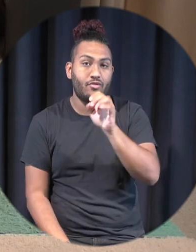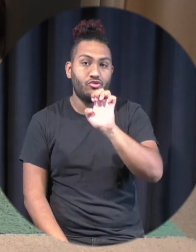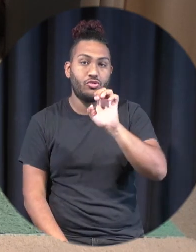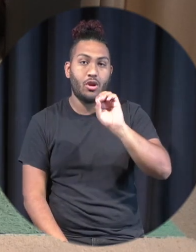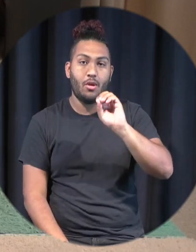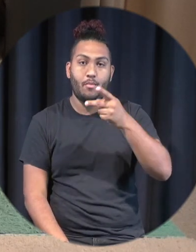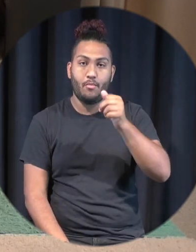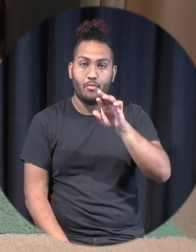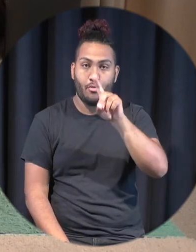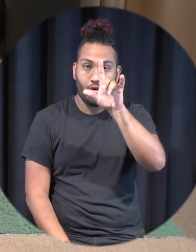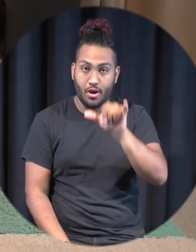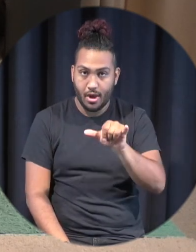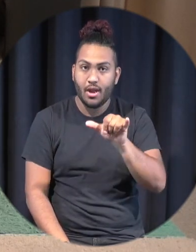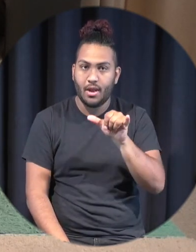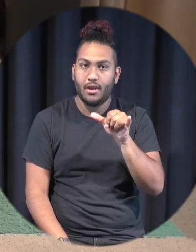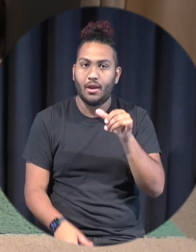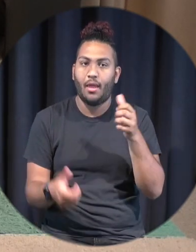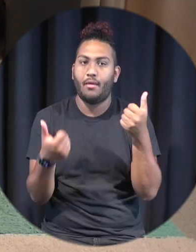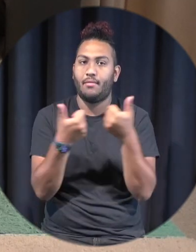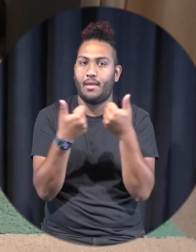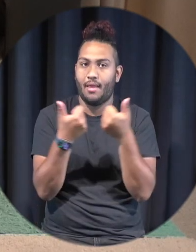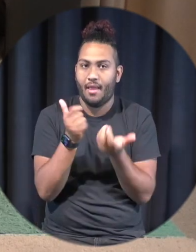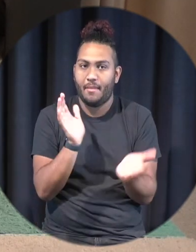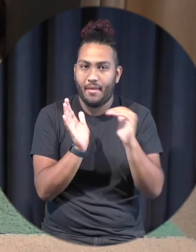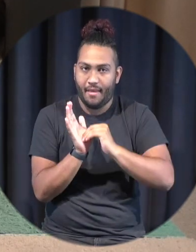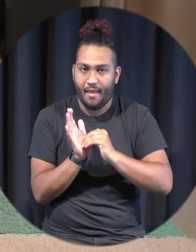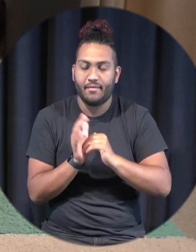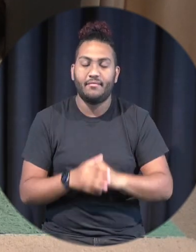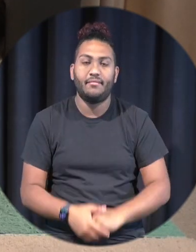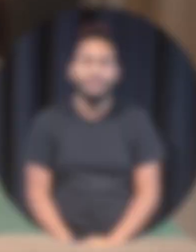and light refreshments will be served.